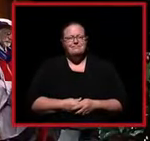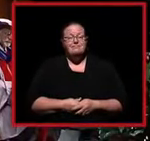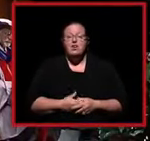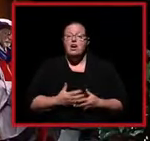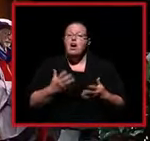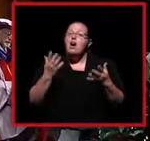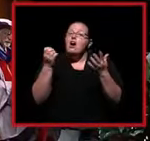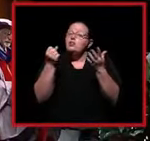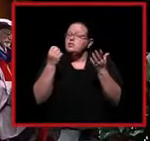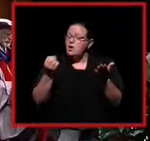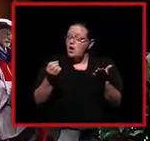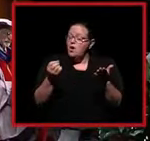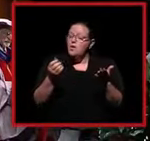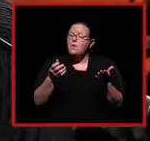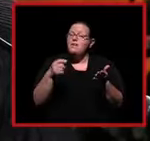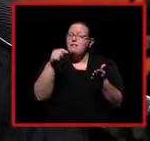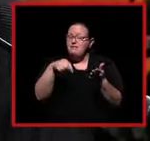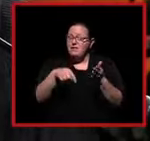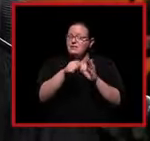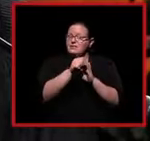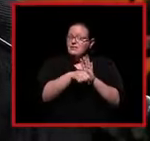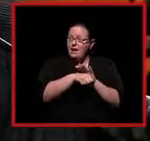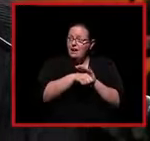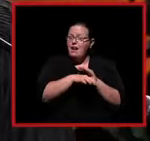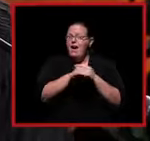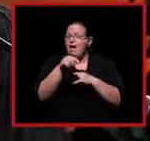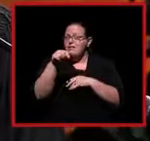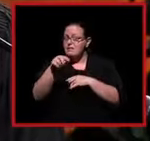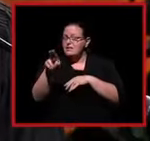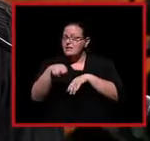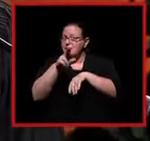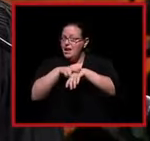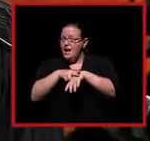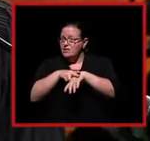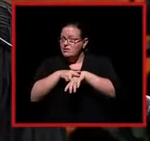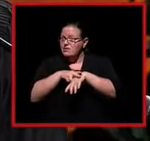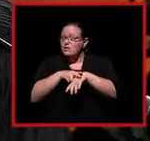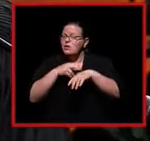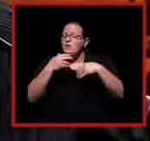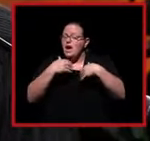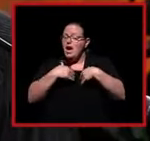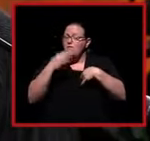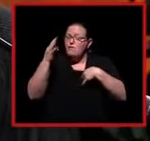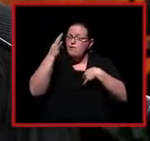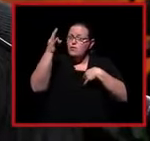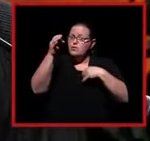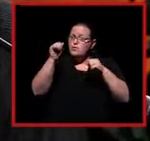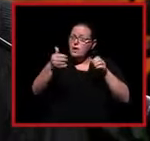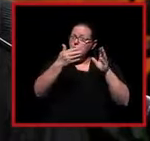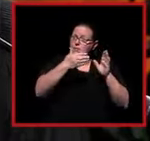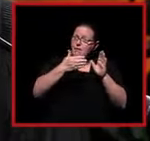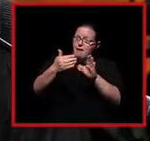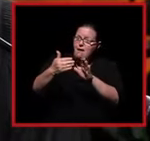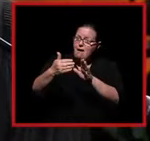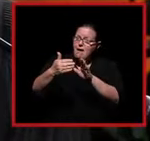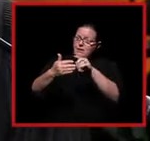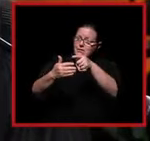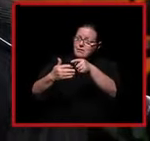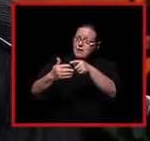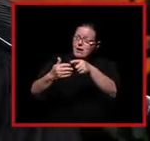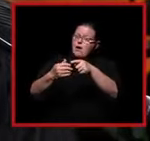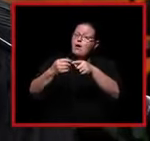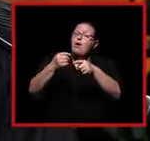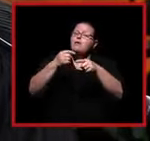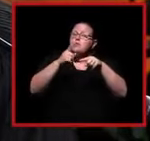And so if our state and if our country are going to have the future we all want, it won't be because Harvard is